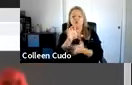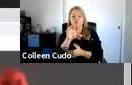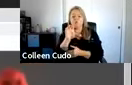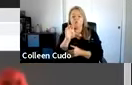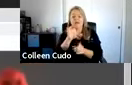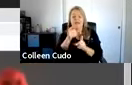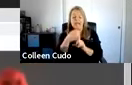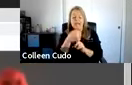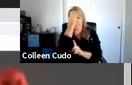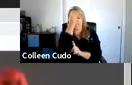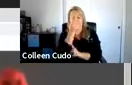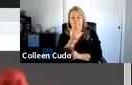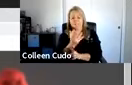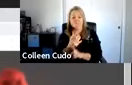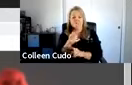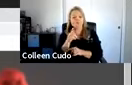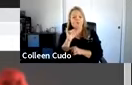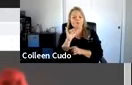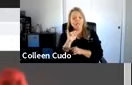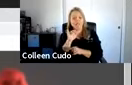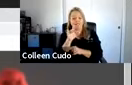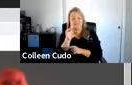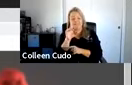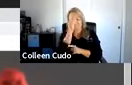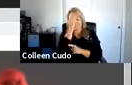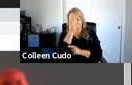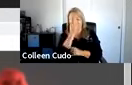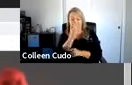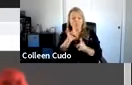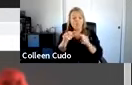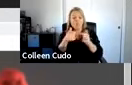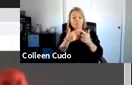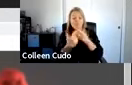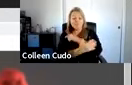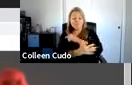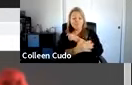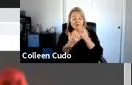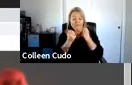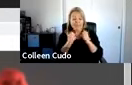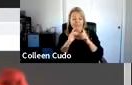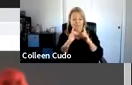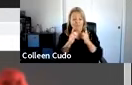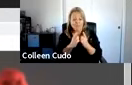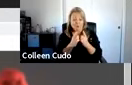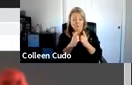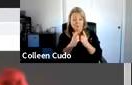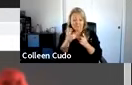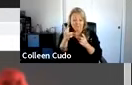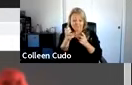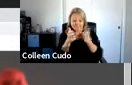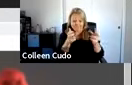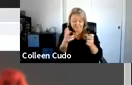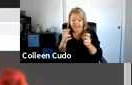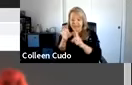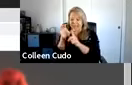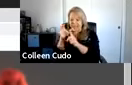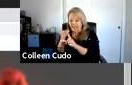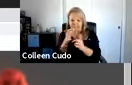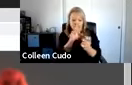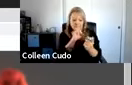data. So this is the data that La Crosse County Health Department pulls directly from cases and